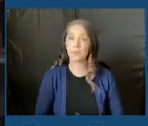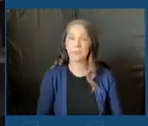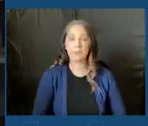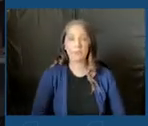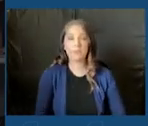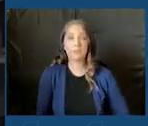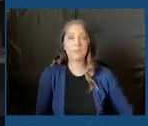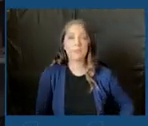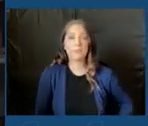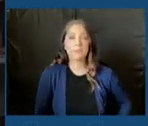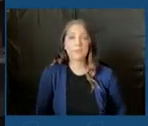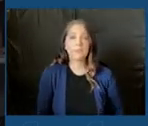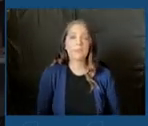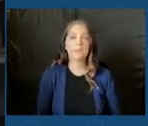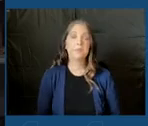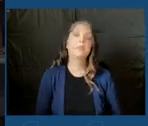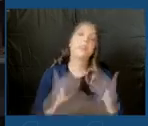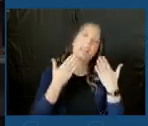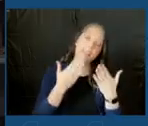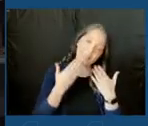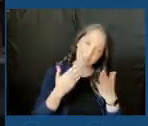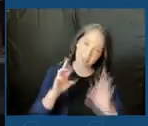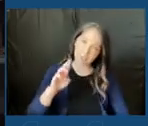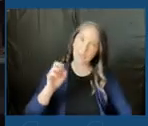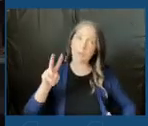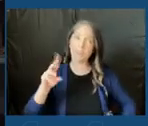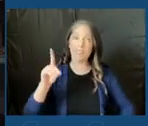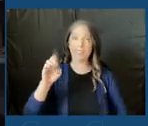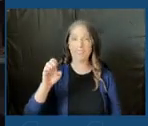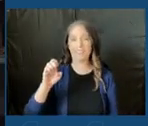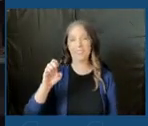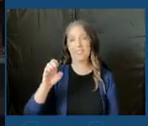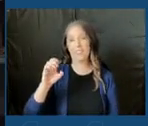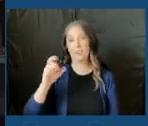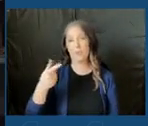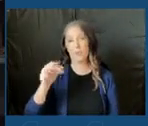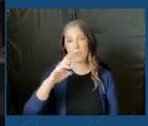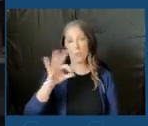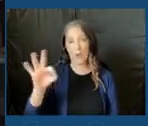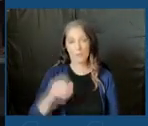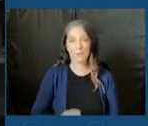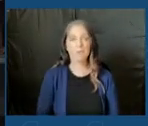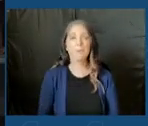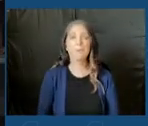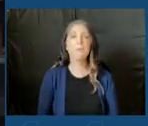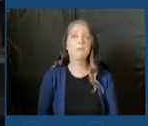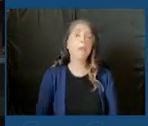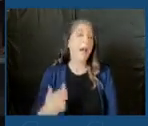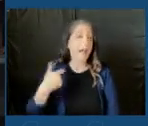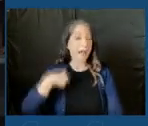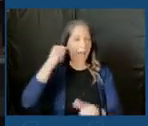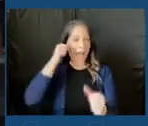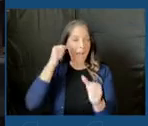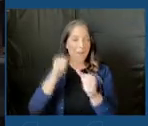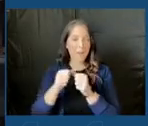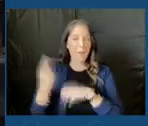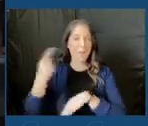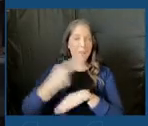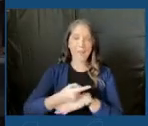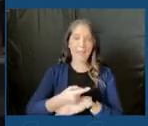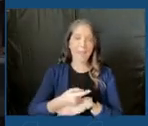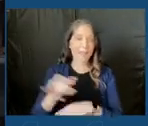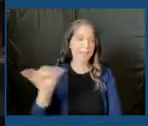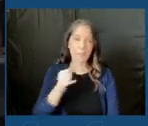Thank you, Reverend DeGraff. Thank you. I remember the day like it was